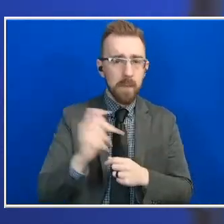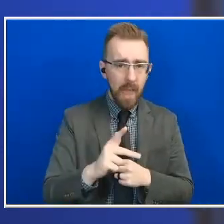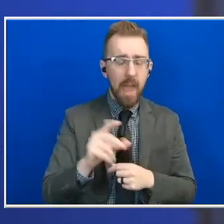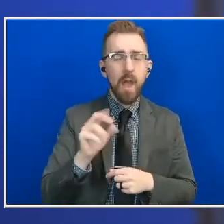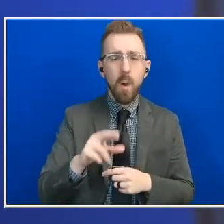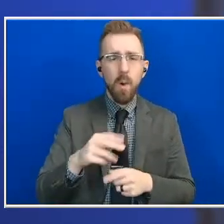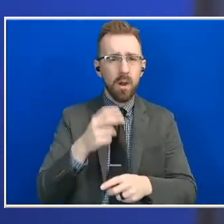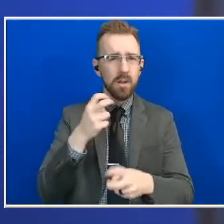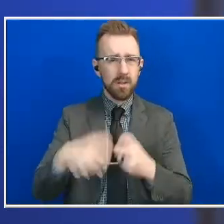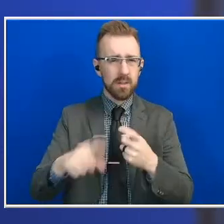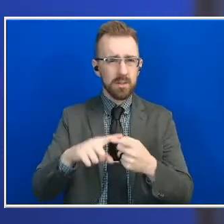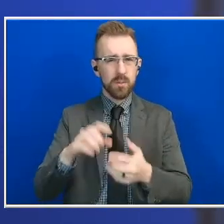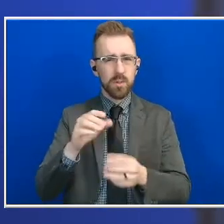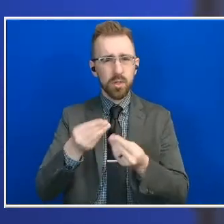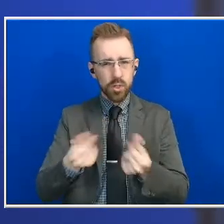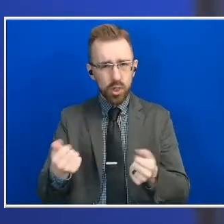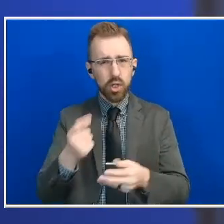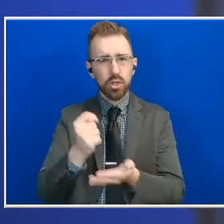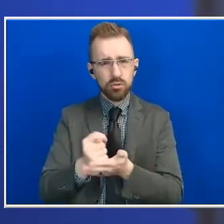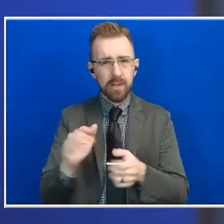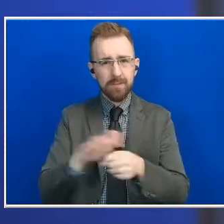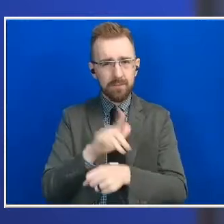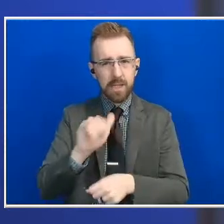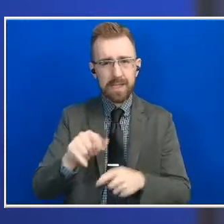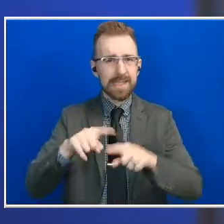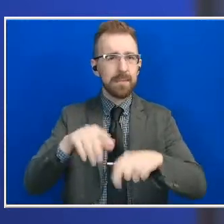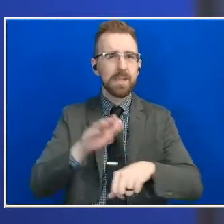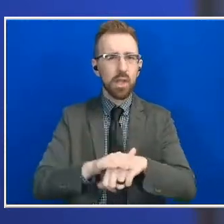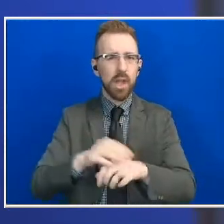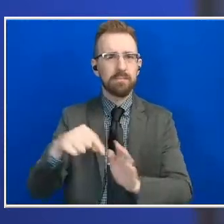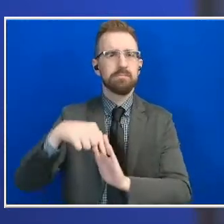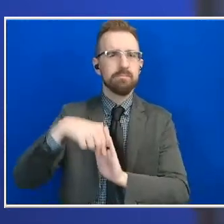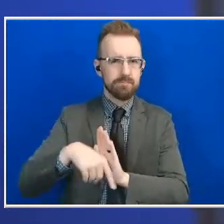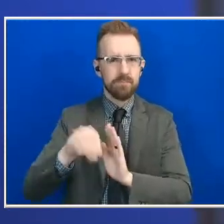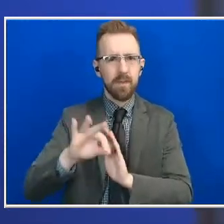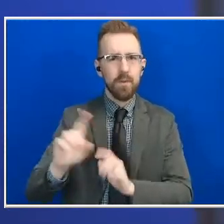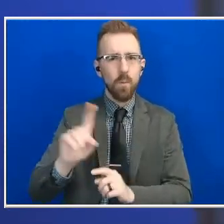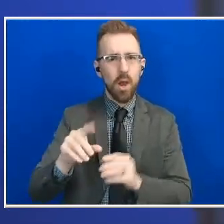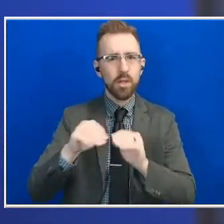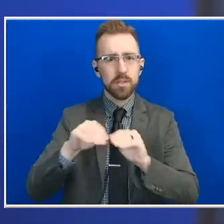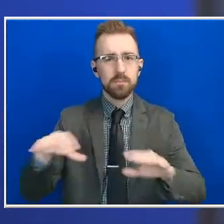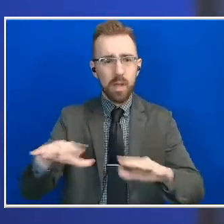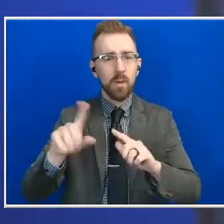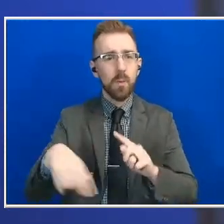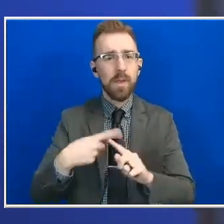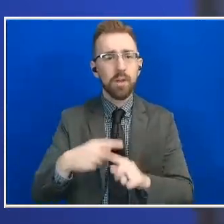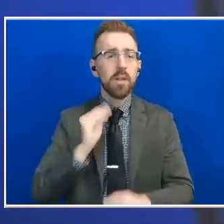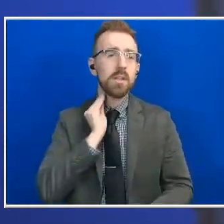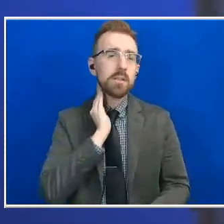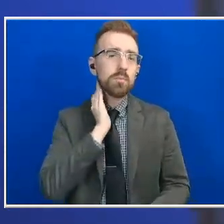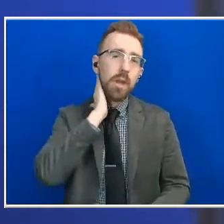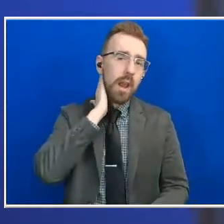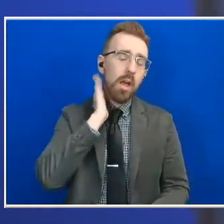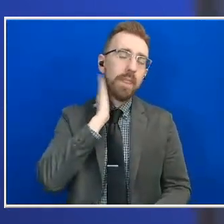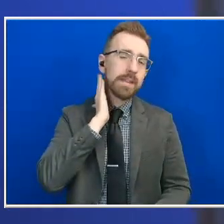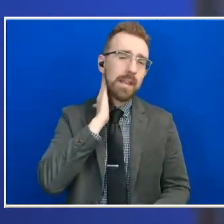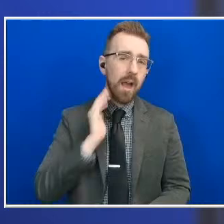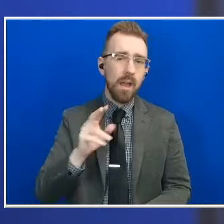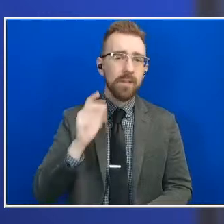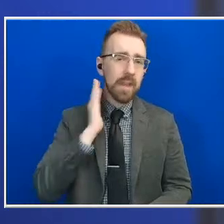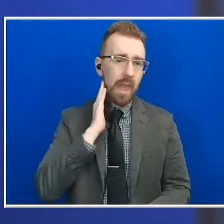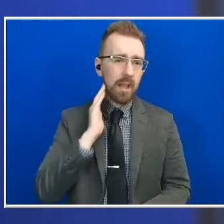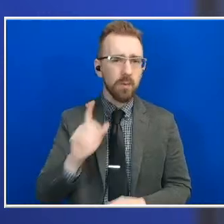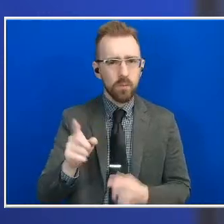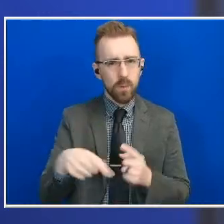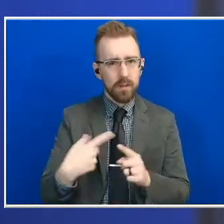treat fully, really does depend on the extent of where it spread. So once it spreads to the lymph nodes on the side of the neck, which is when they found it,